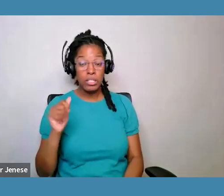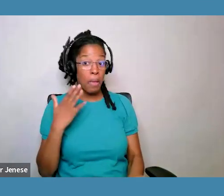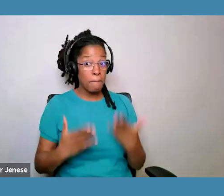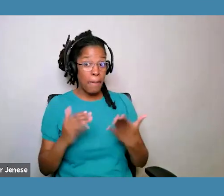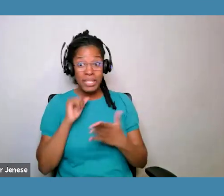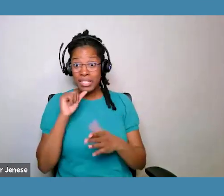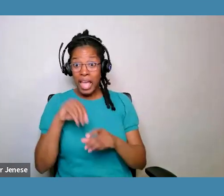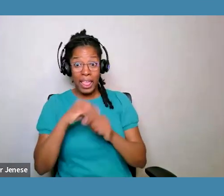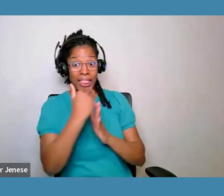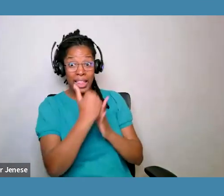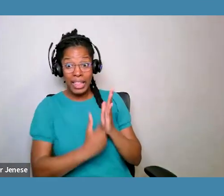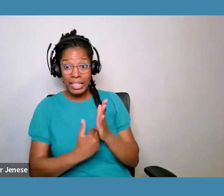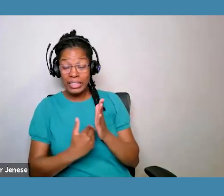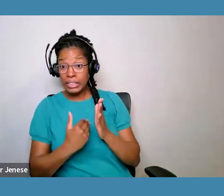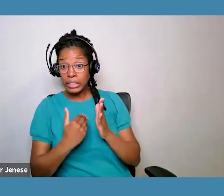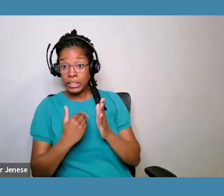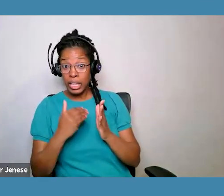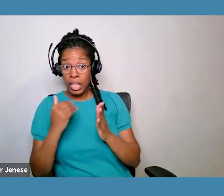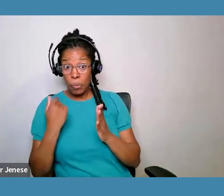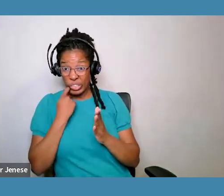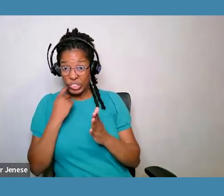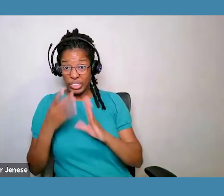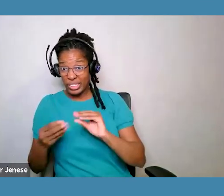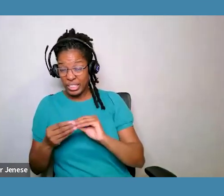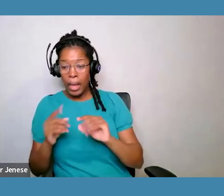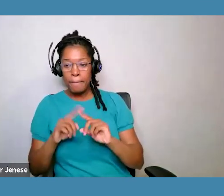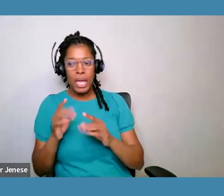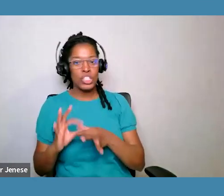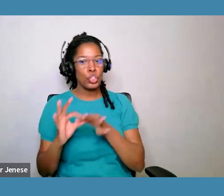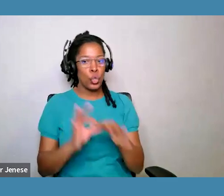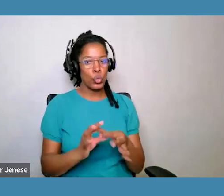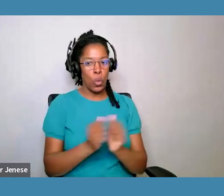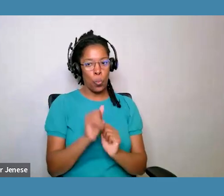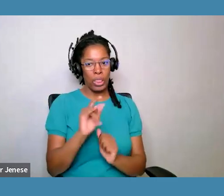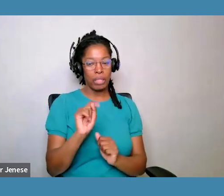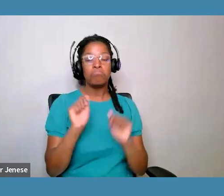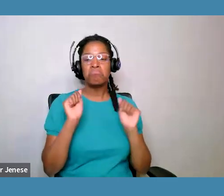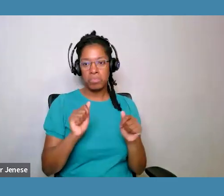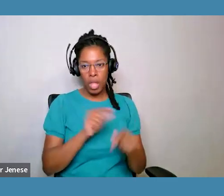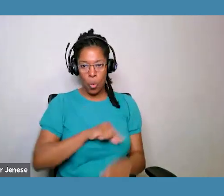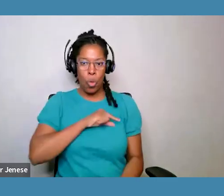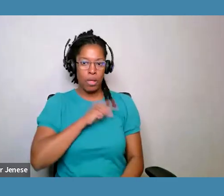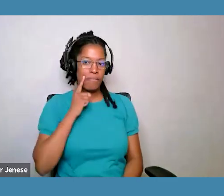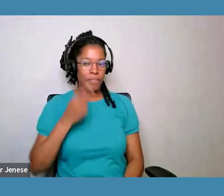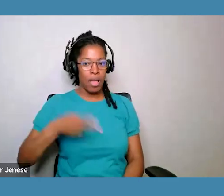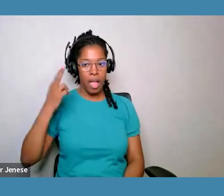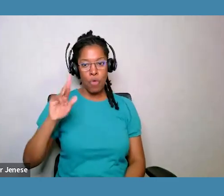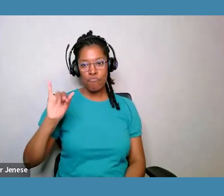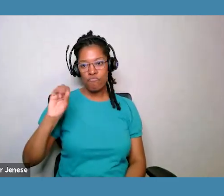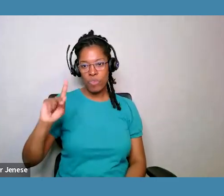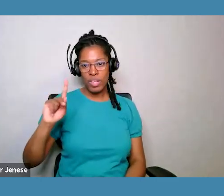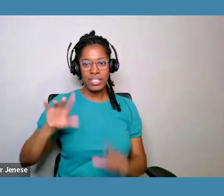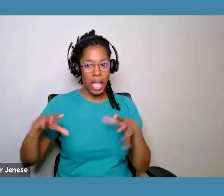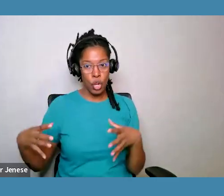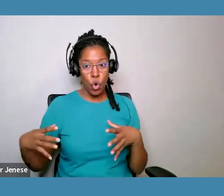with one of those. That can also qualify them for this high risk category. Okay.